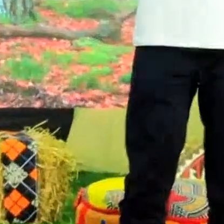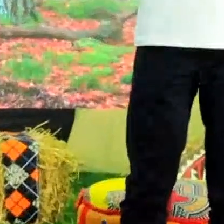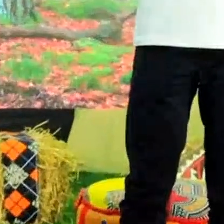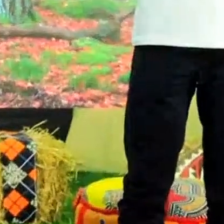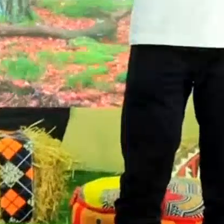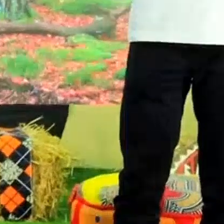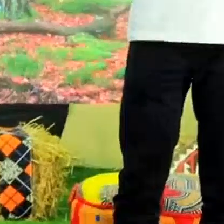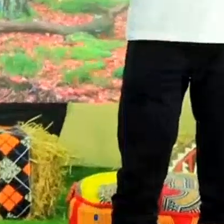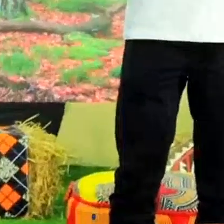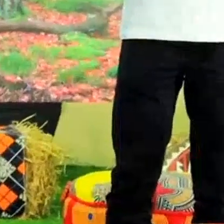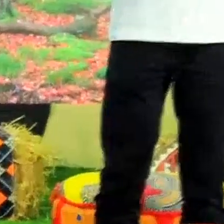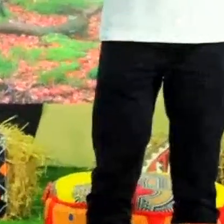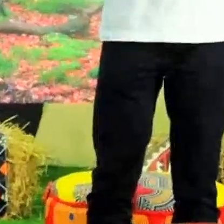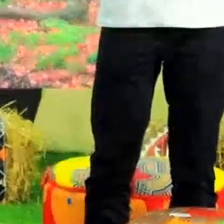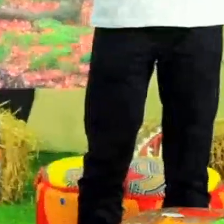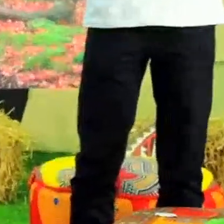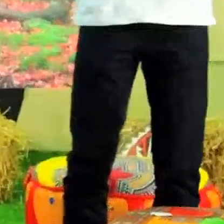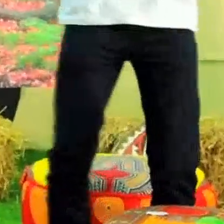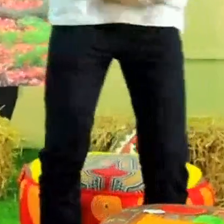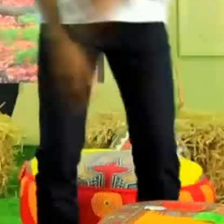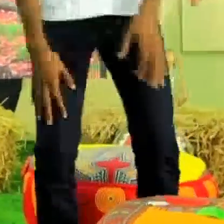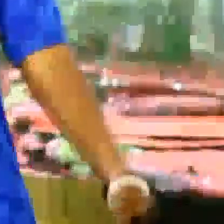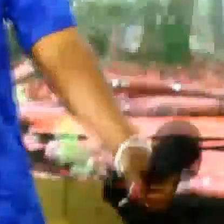I'll just scream.